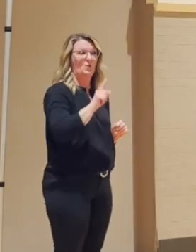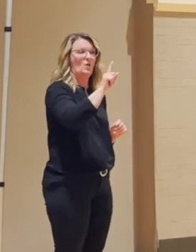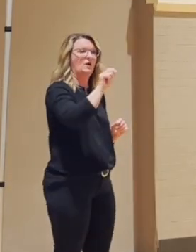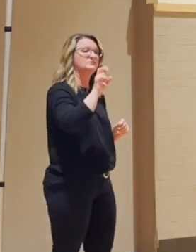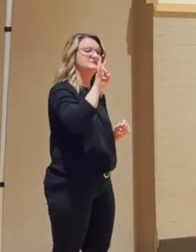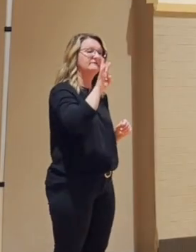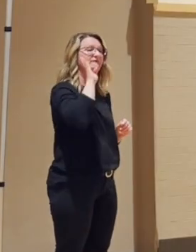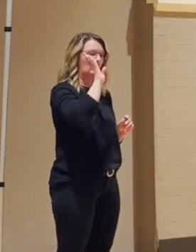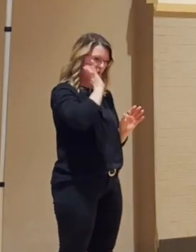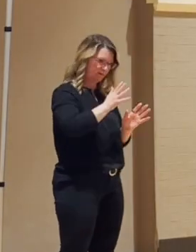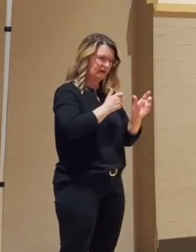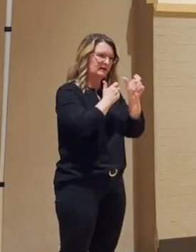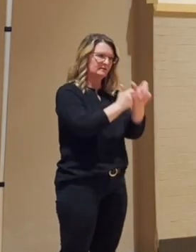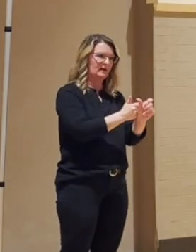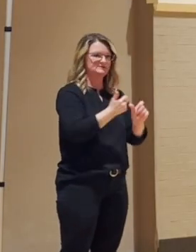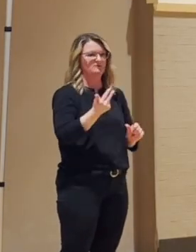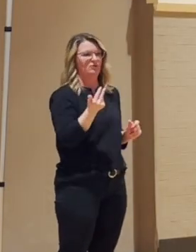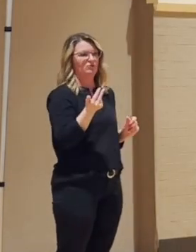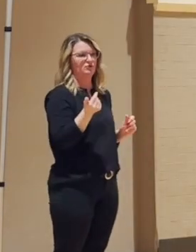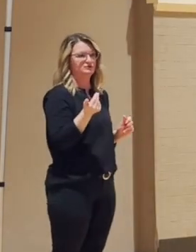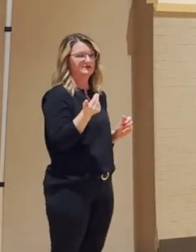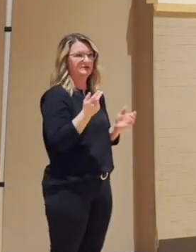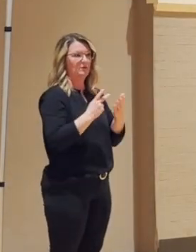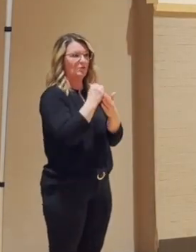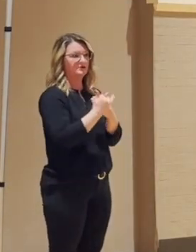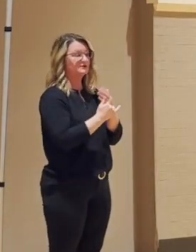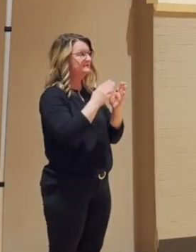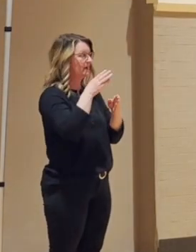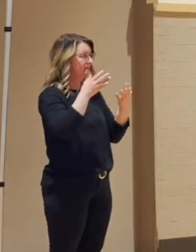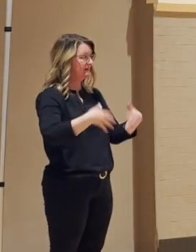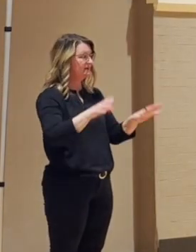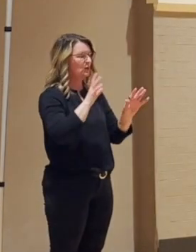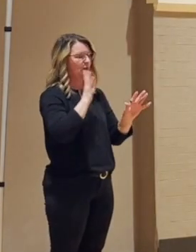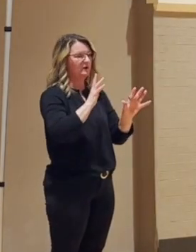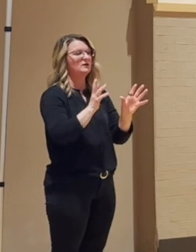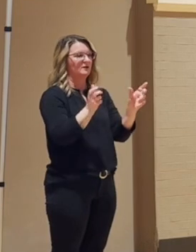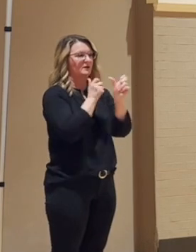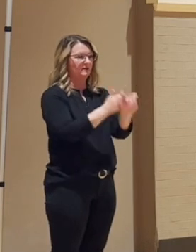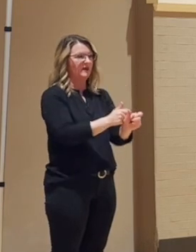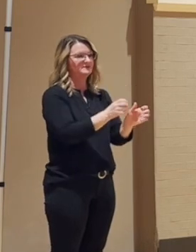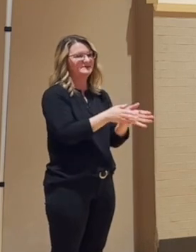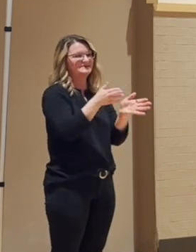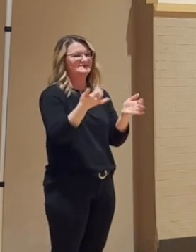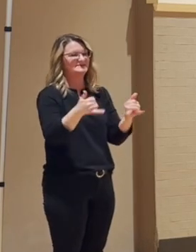174 would be in compliance, 13 with the projects completed would be further in compliance, and then there will still be 18 that are out